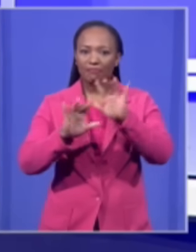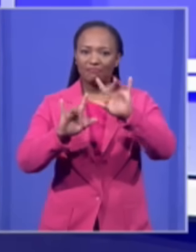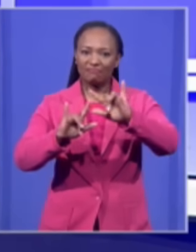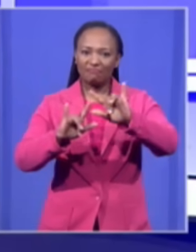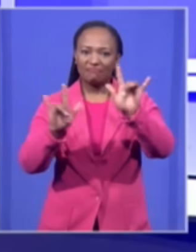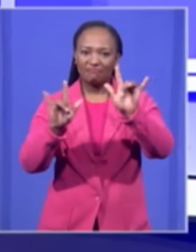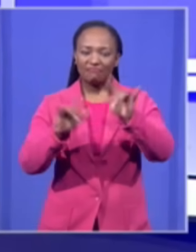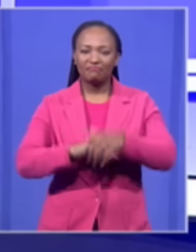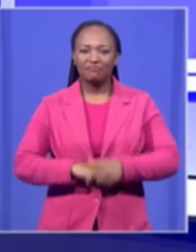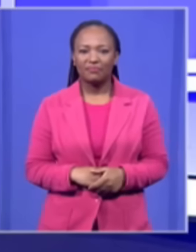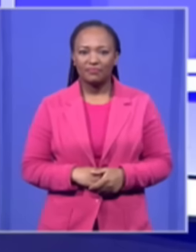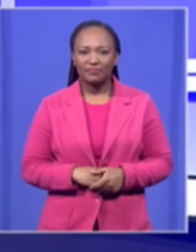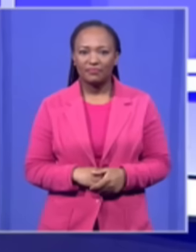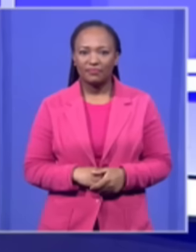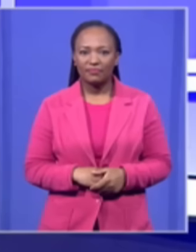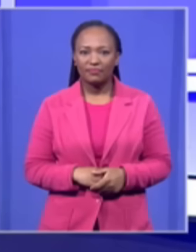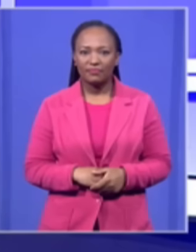sentle.